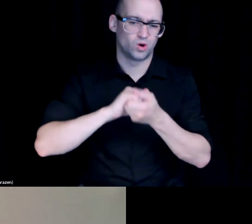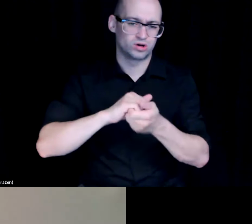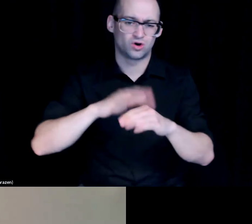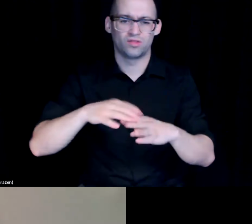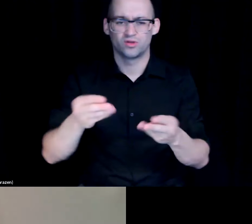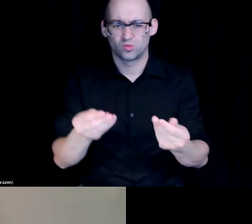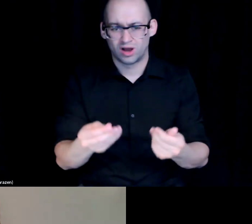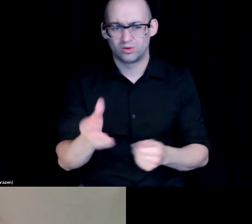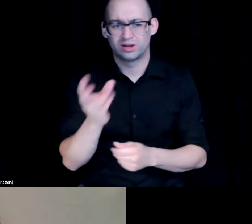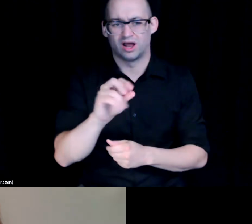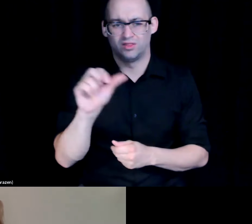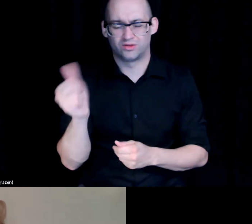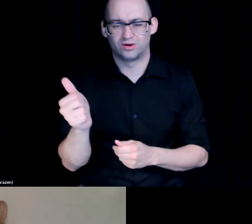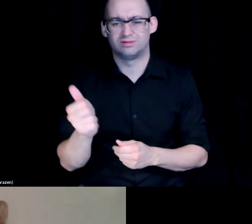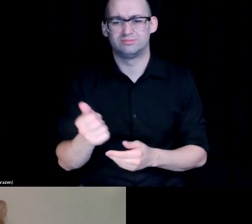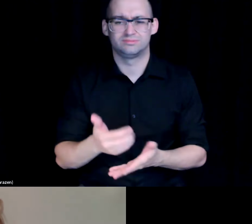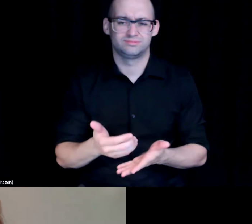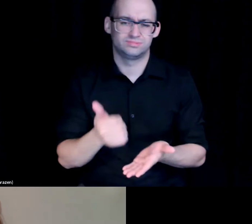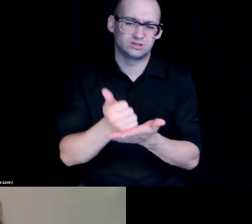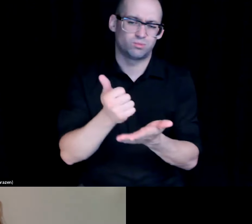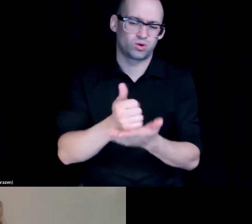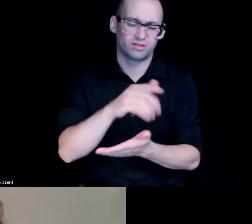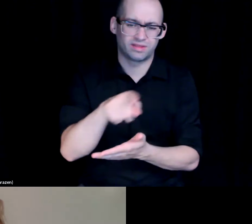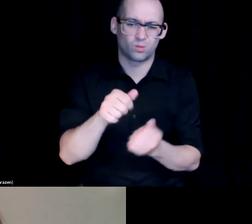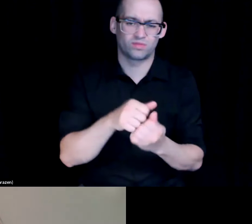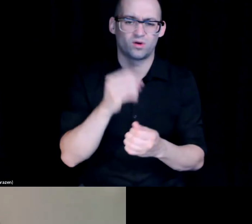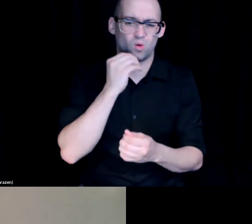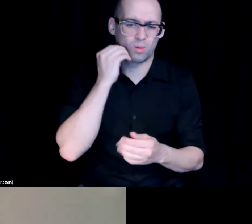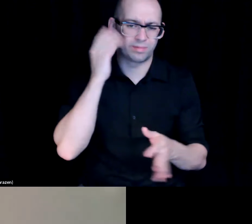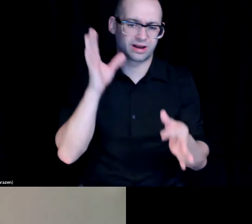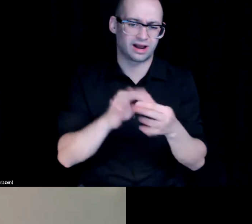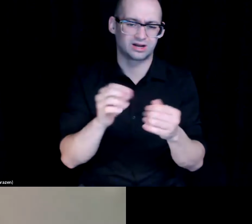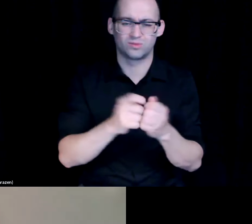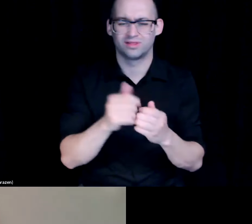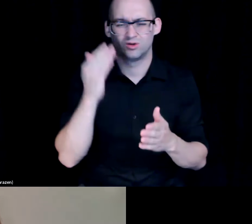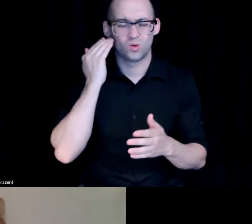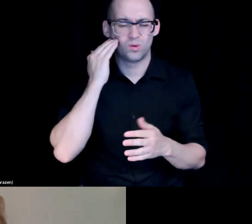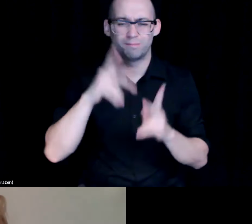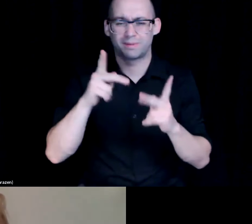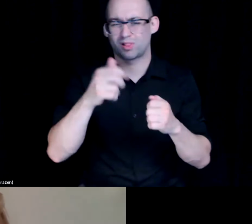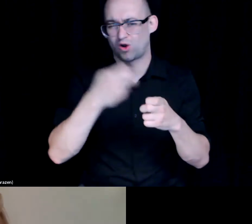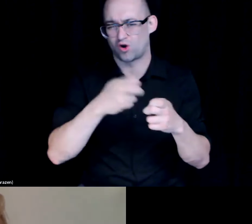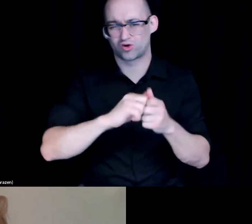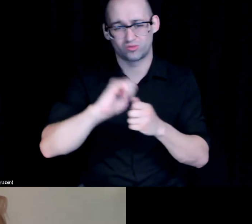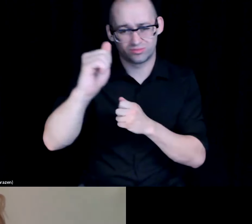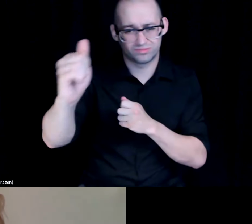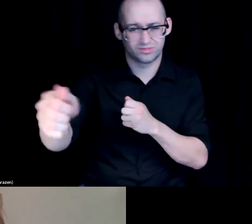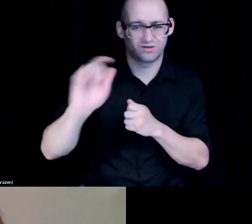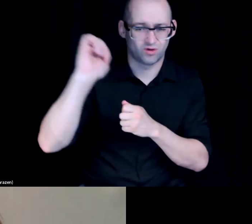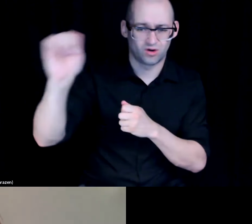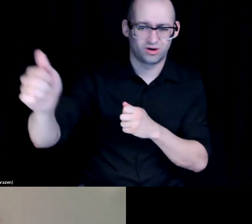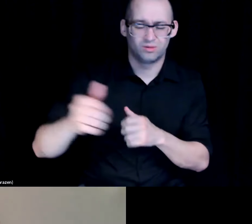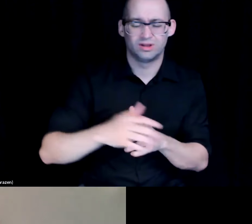training trainers. We're also supplementing that with Home Connect. So for the harder to reach individuals, monolingual seniors,